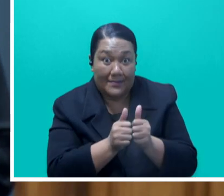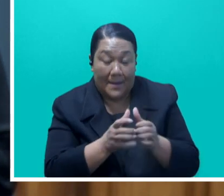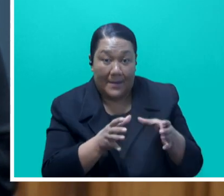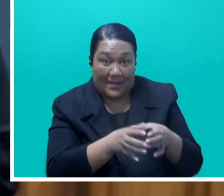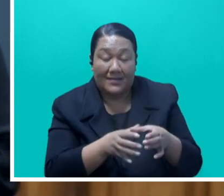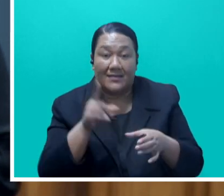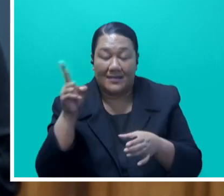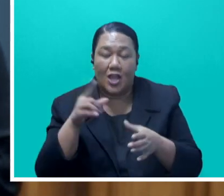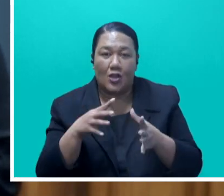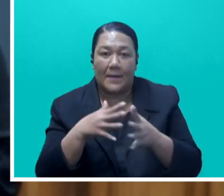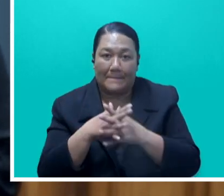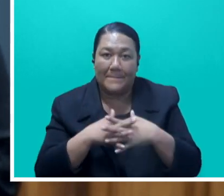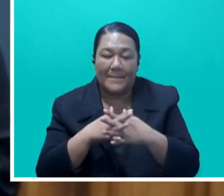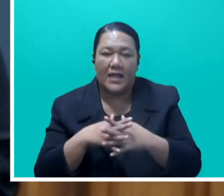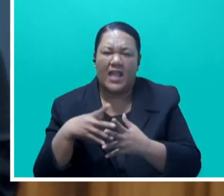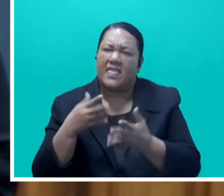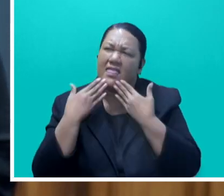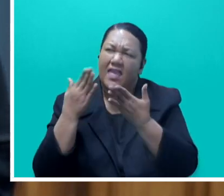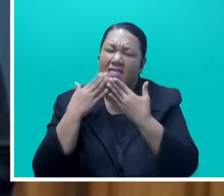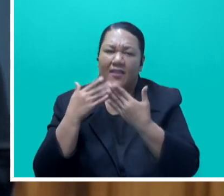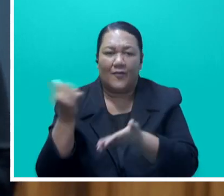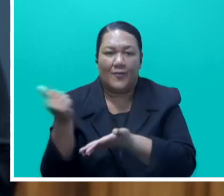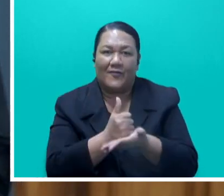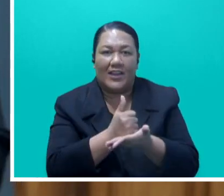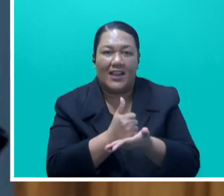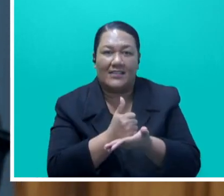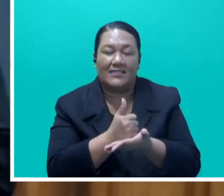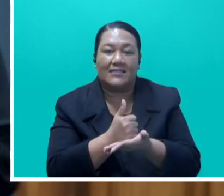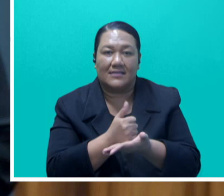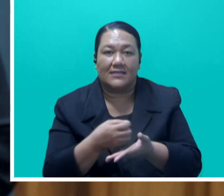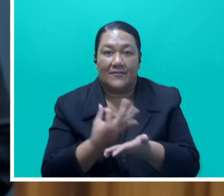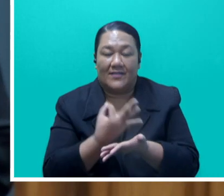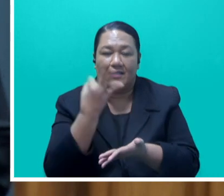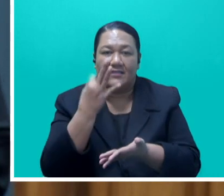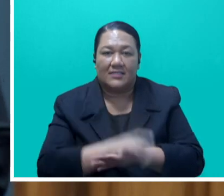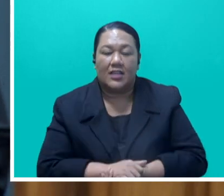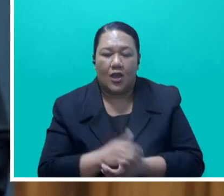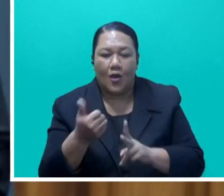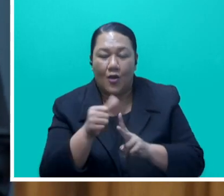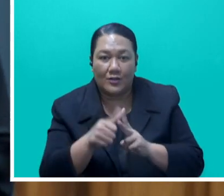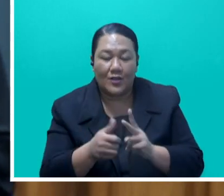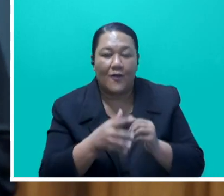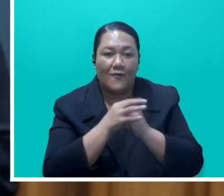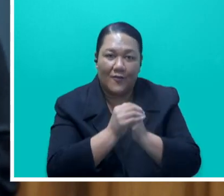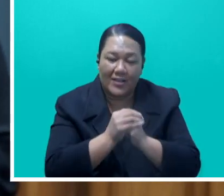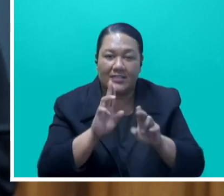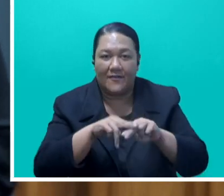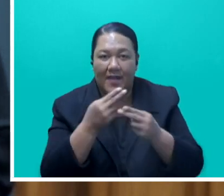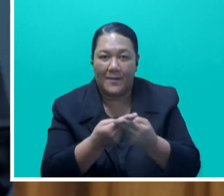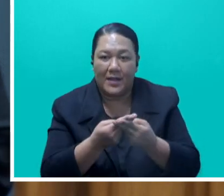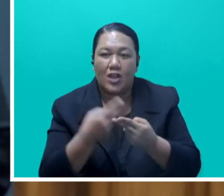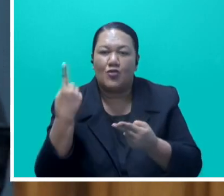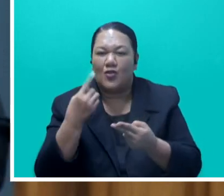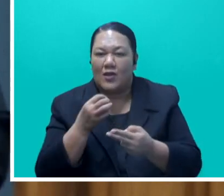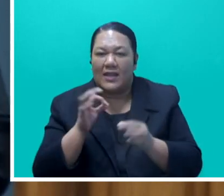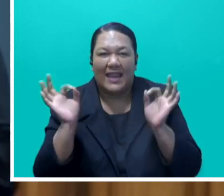I thank them for their financial assistance. My ACSOL girls, Lillian sisters, and families and friends who I might have overlooked.